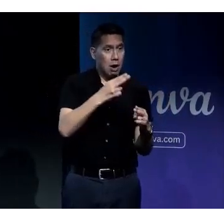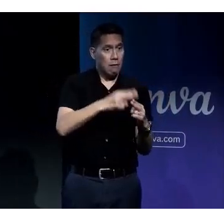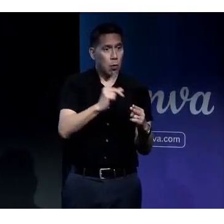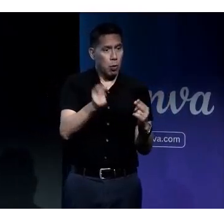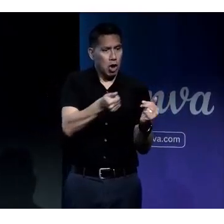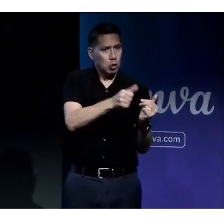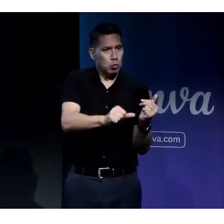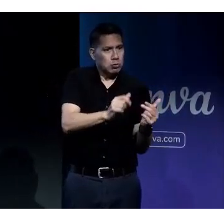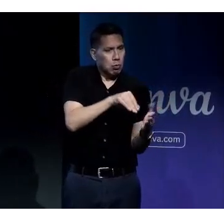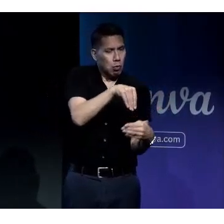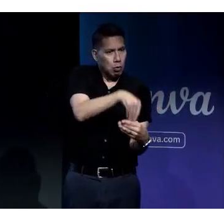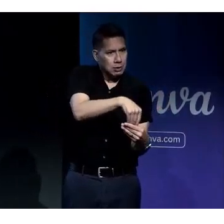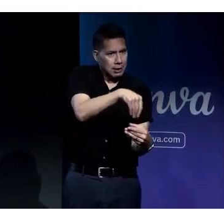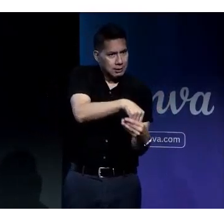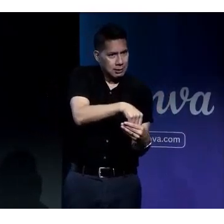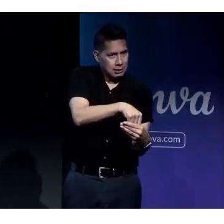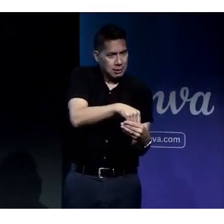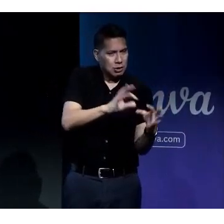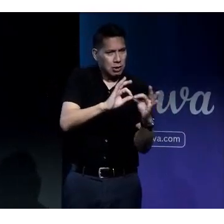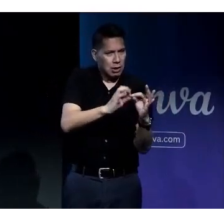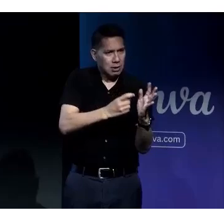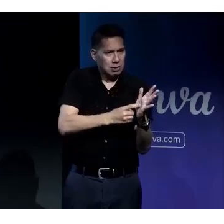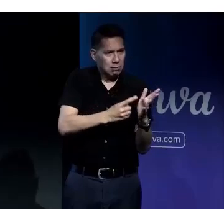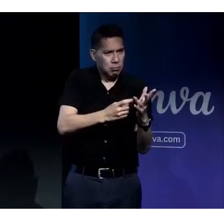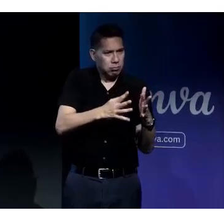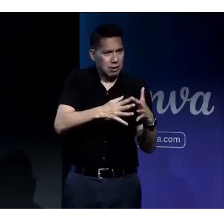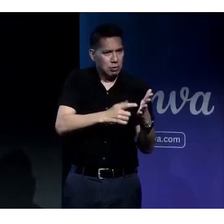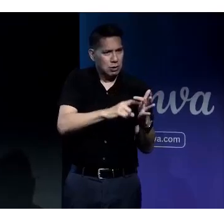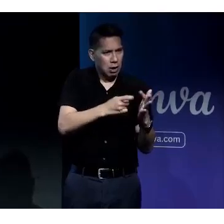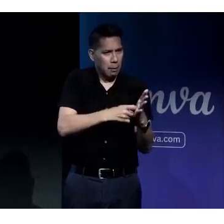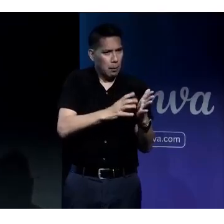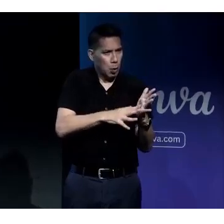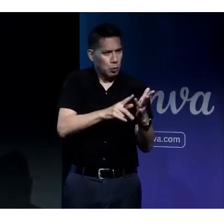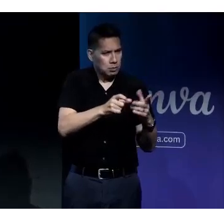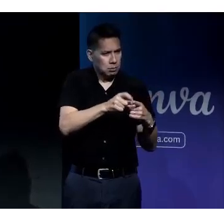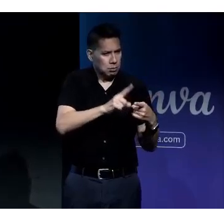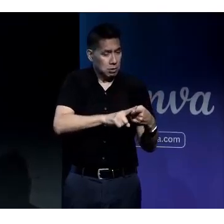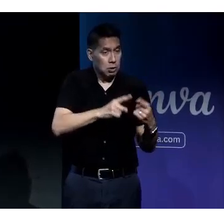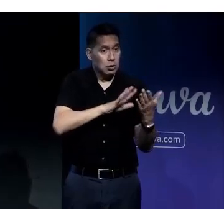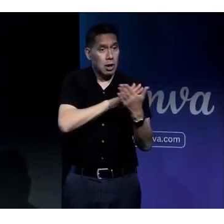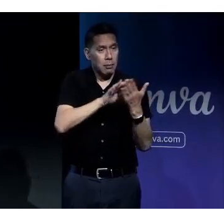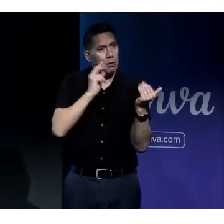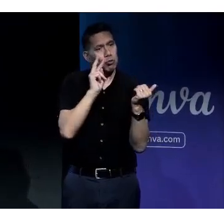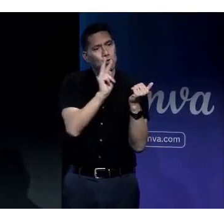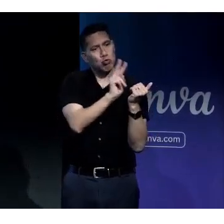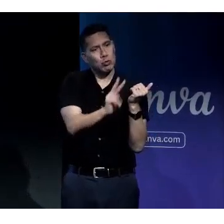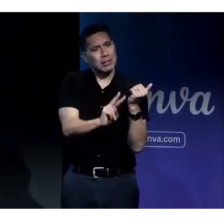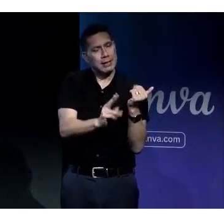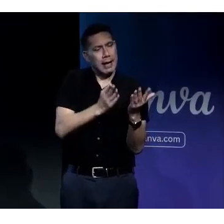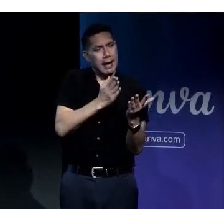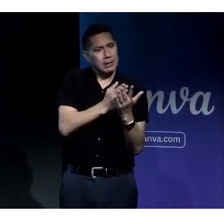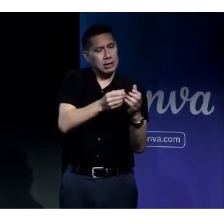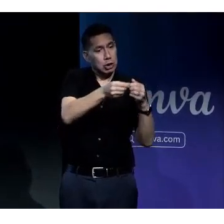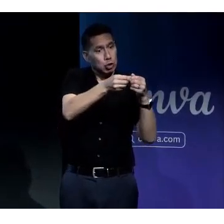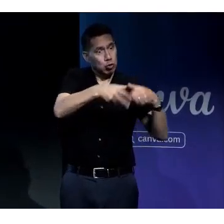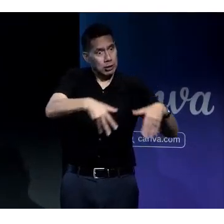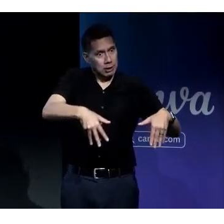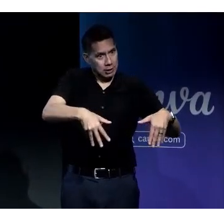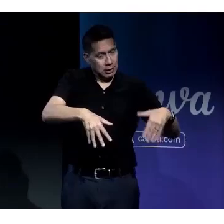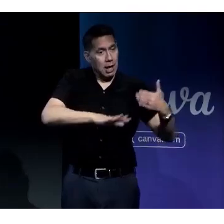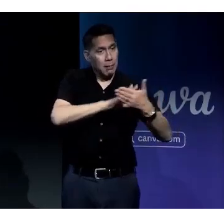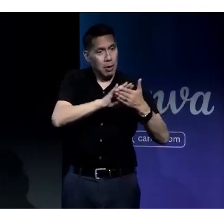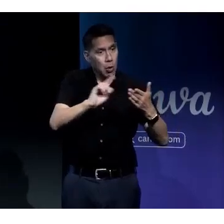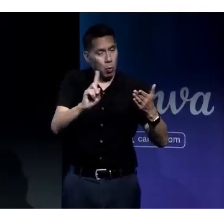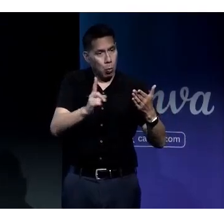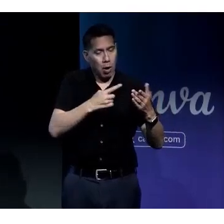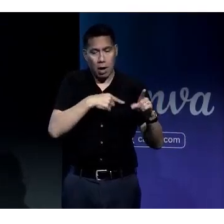content, is often referred to browse mode. In this mode, the screen reader reads our accessibility tree and creates a flattened copy